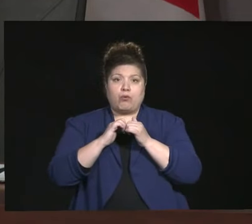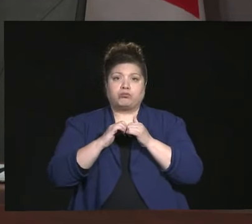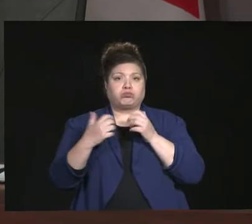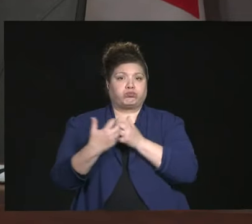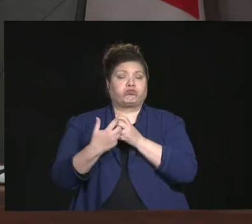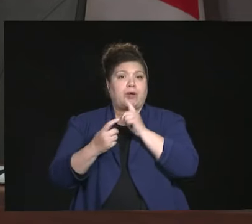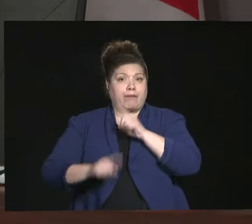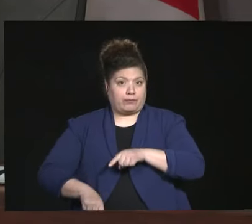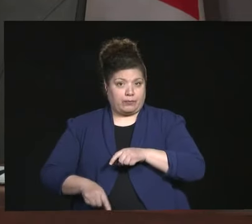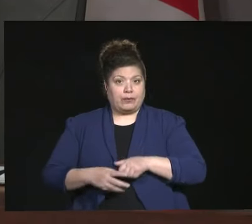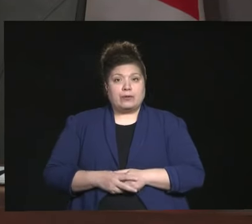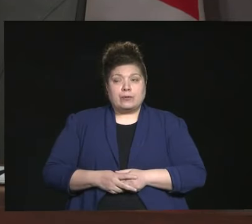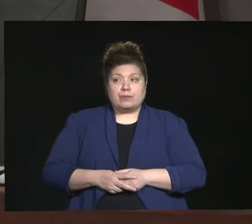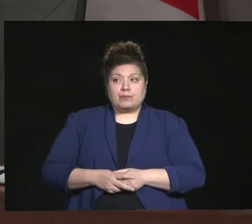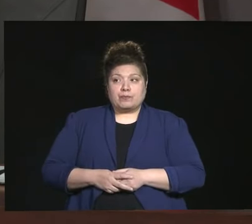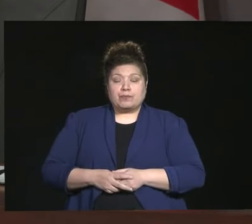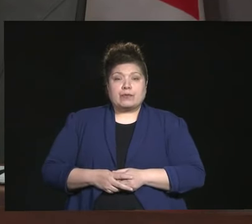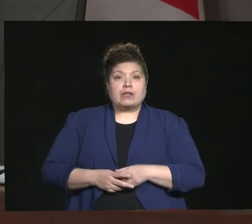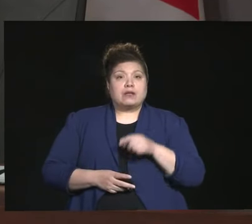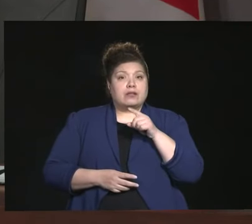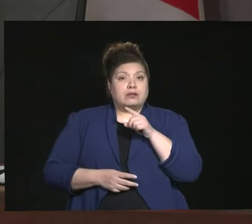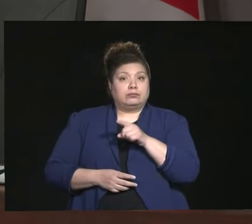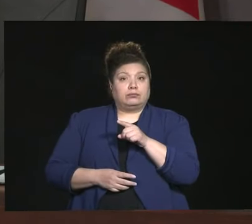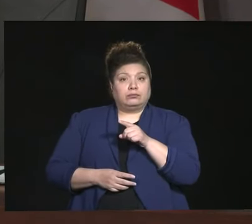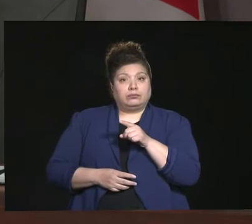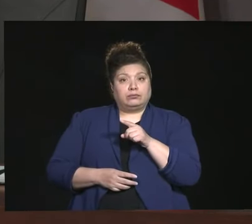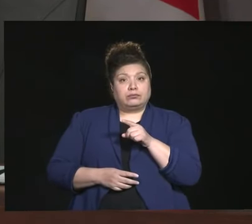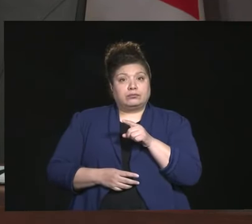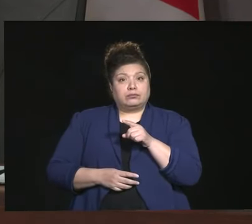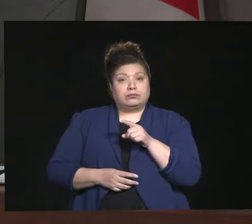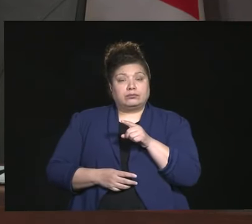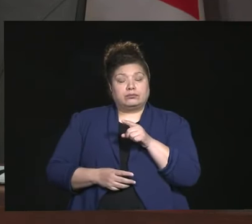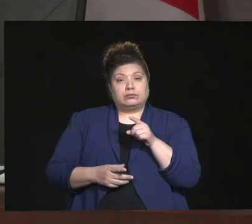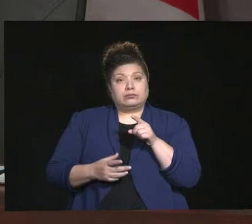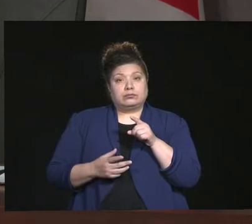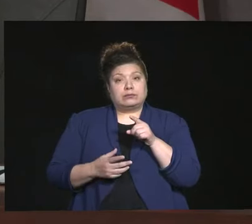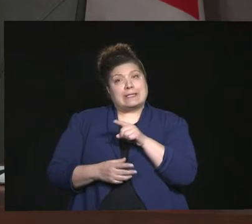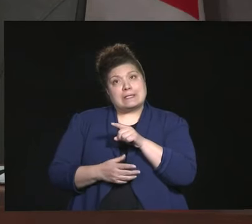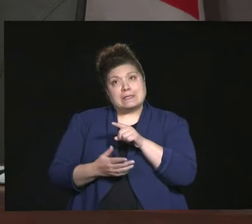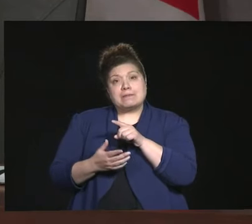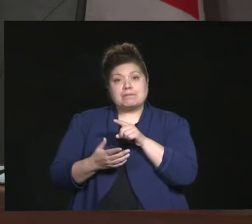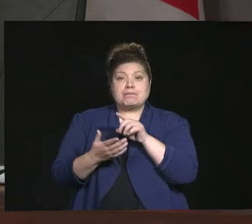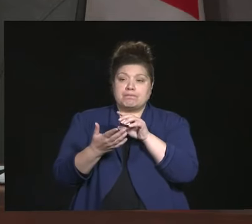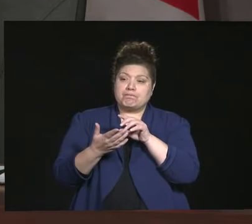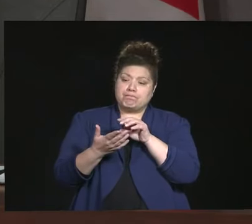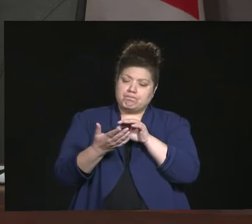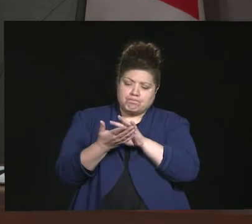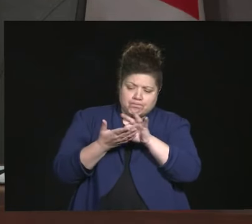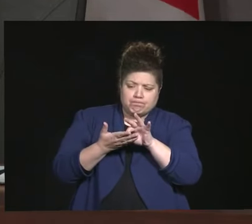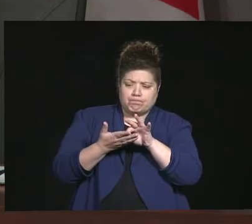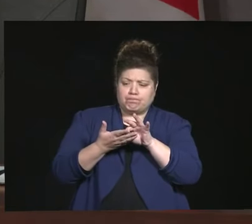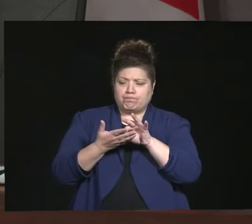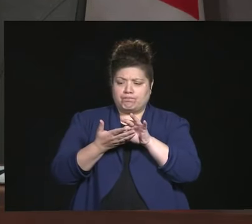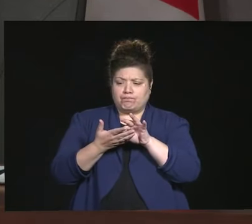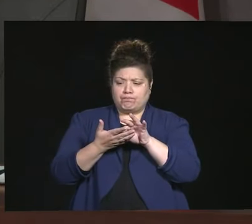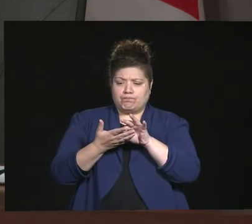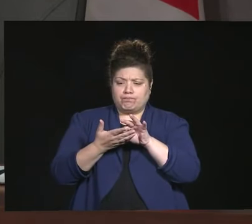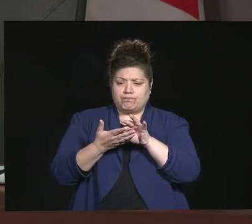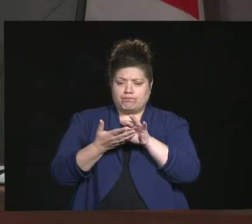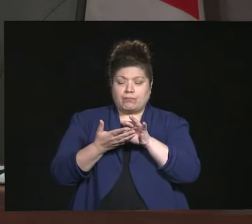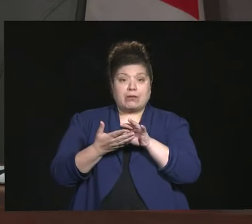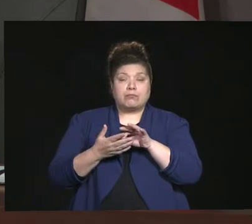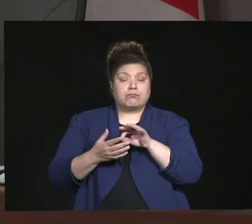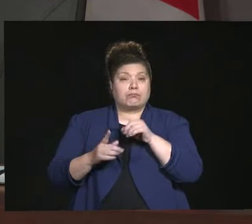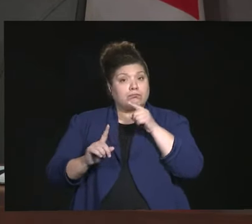we are reporting, not necessarily specifically Indigenous communities, but the north